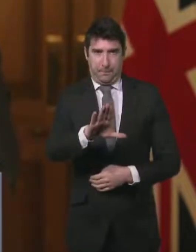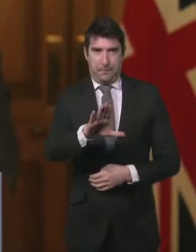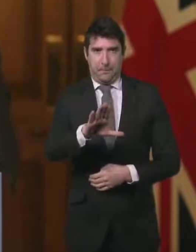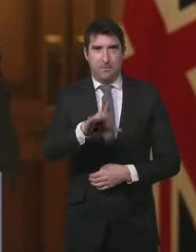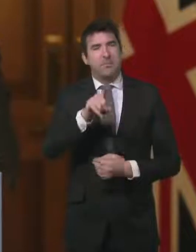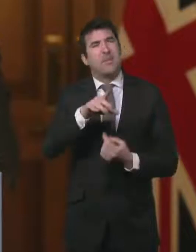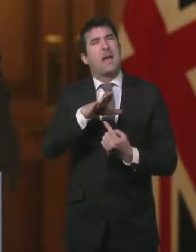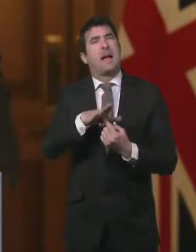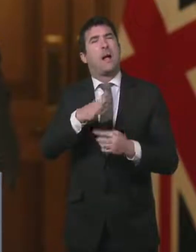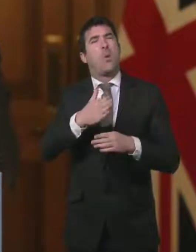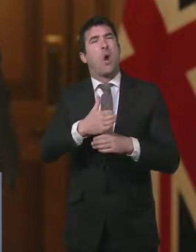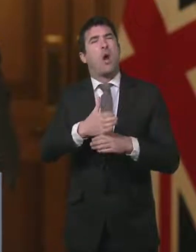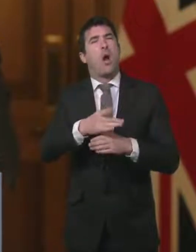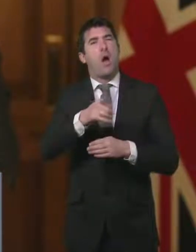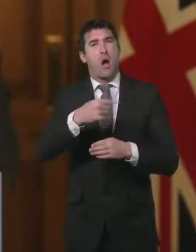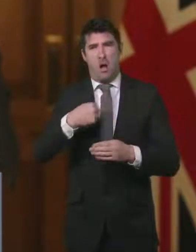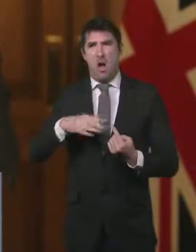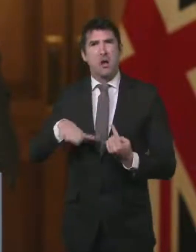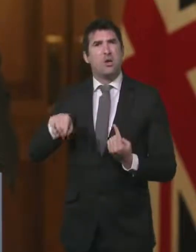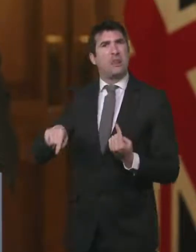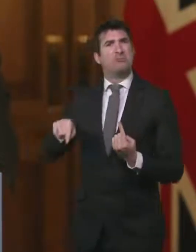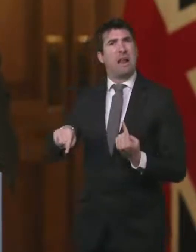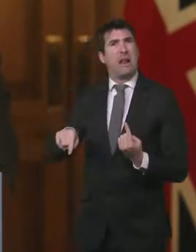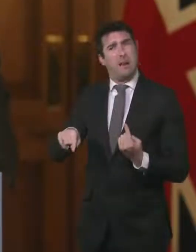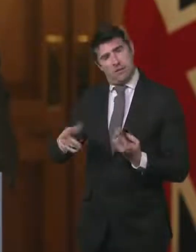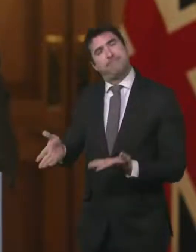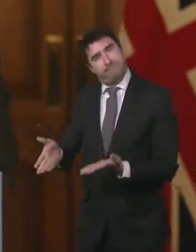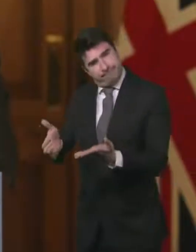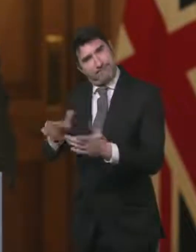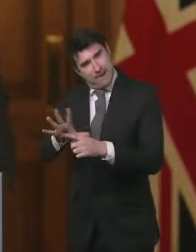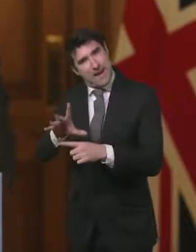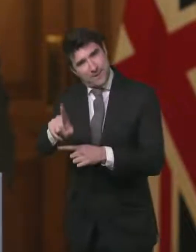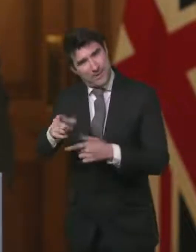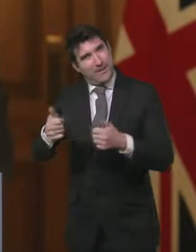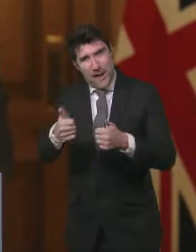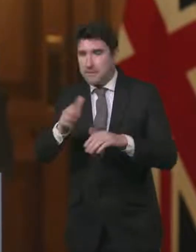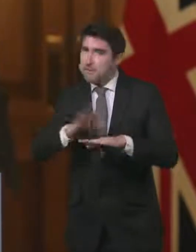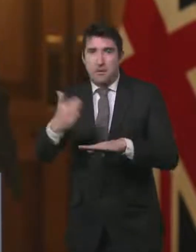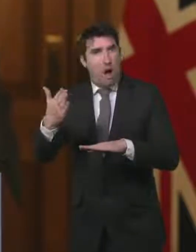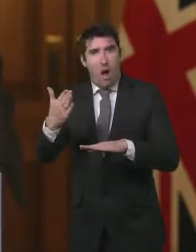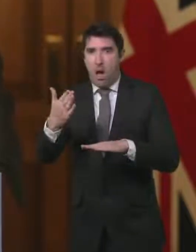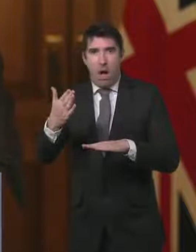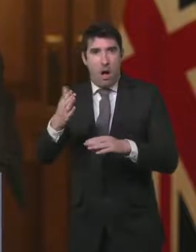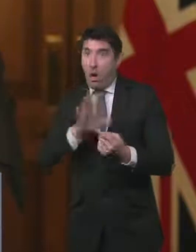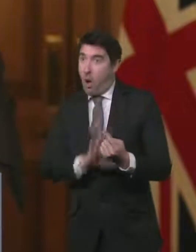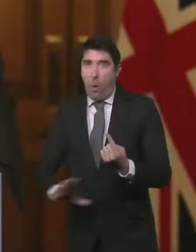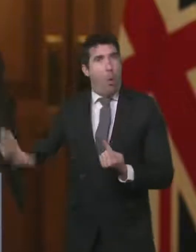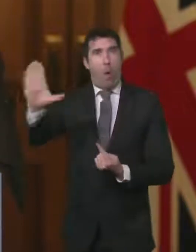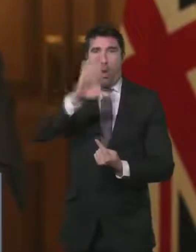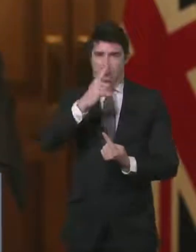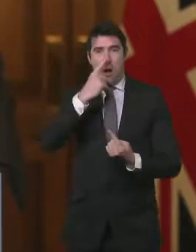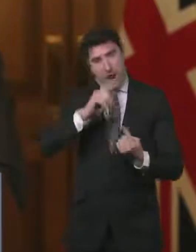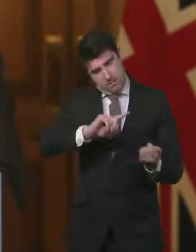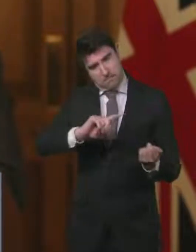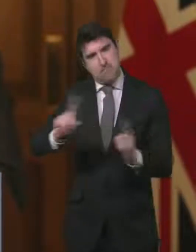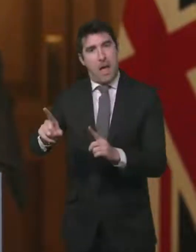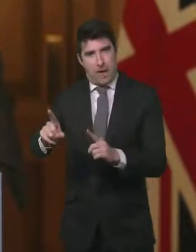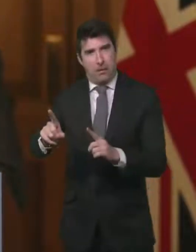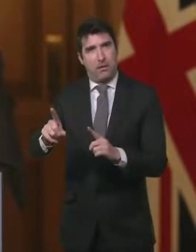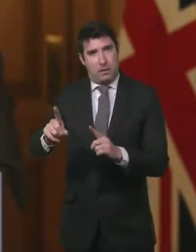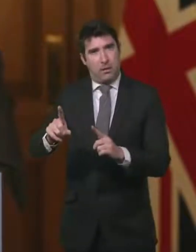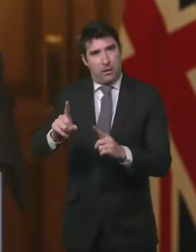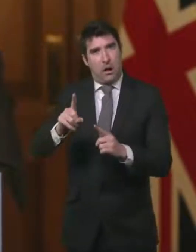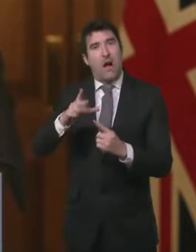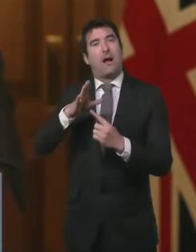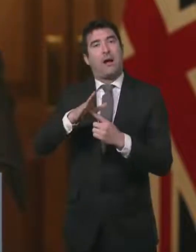schools digital from TV. next week, wherever Everyone's they got live digital in TV. England. You don't have to have the They internet are for not digital affected TV. by We've all got today's digital announcement.